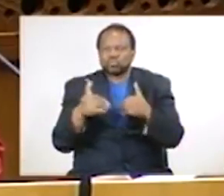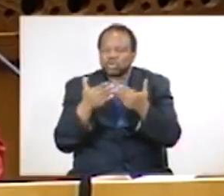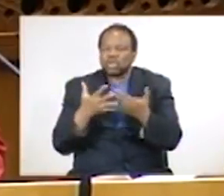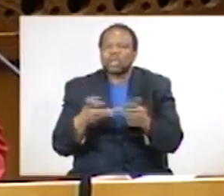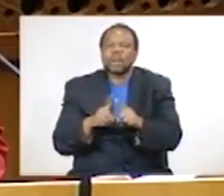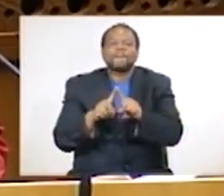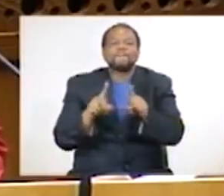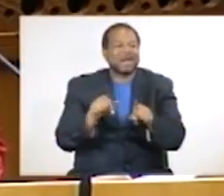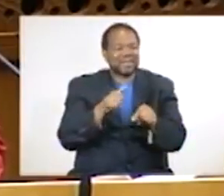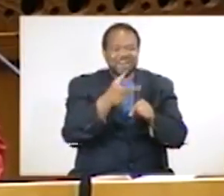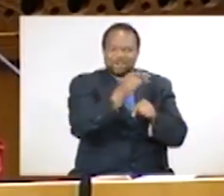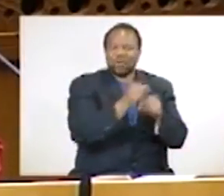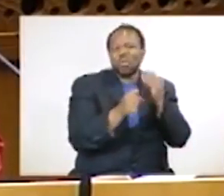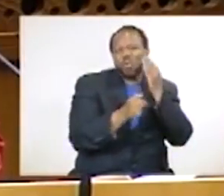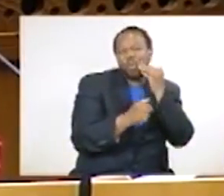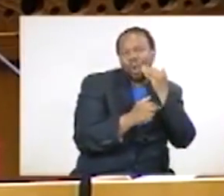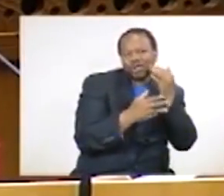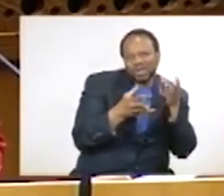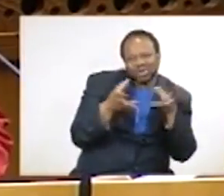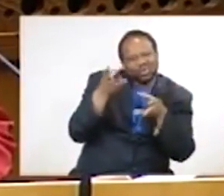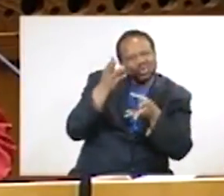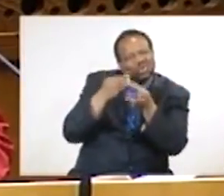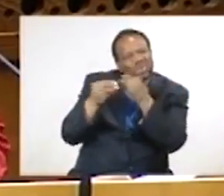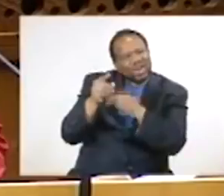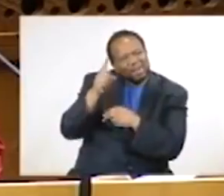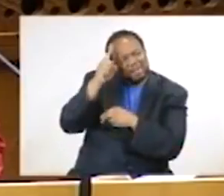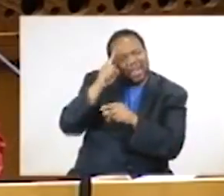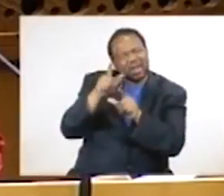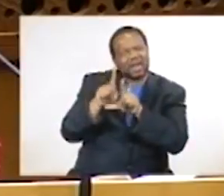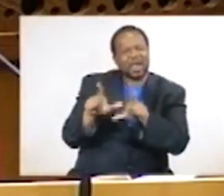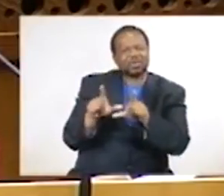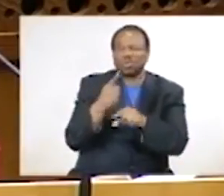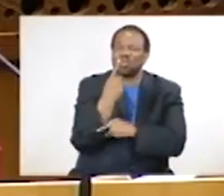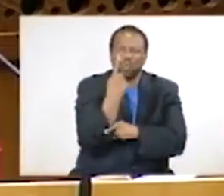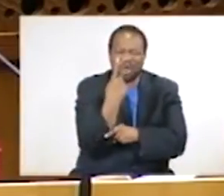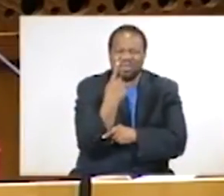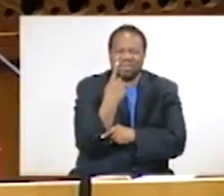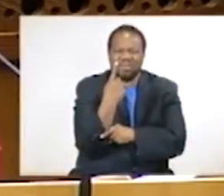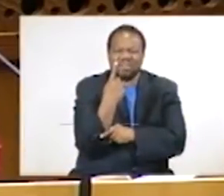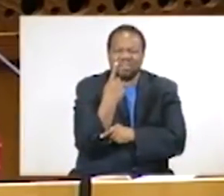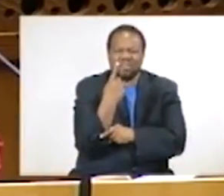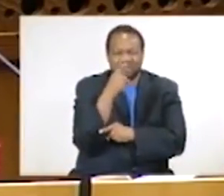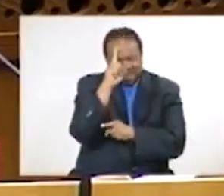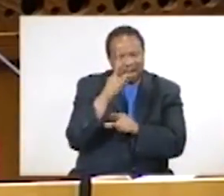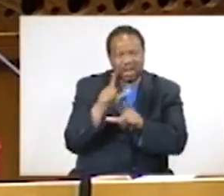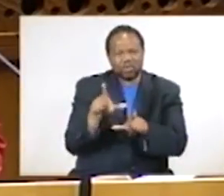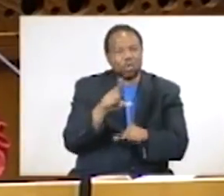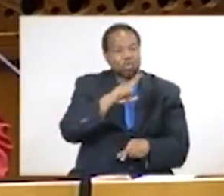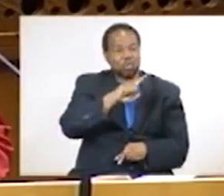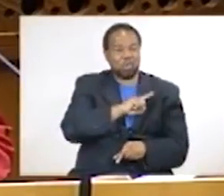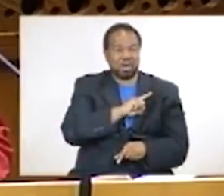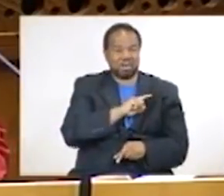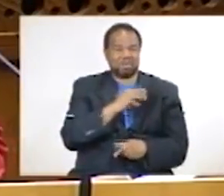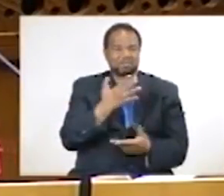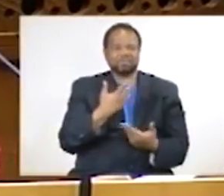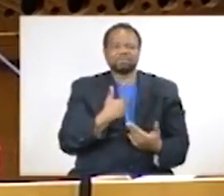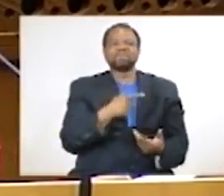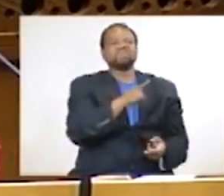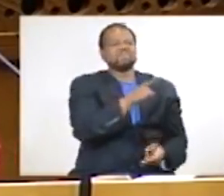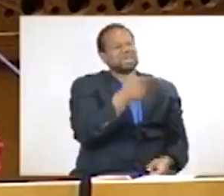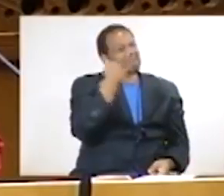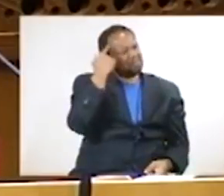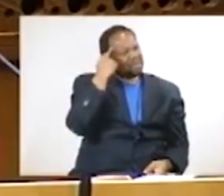people continue to learn the languages of white minorities as part of our attempt to reach out to them and create